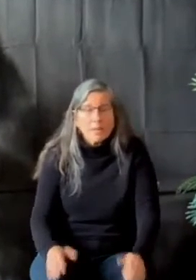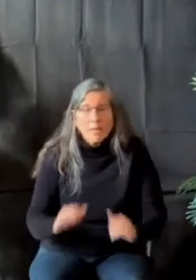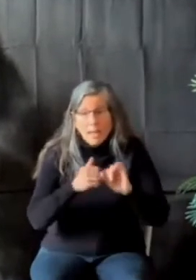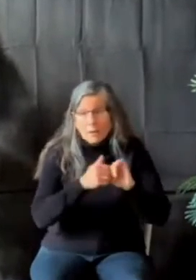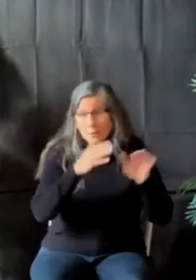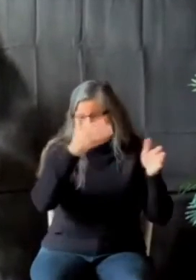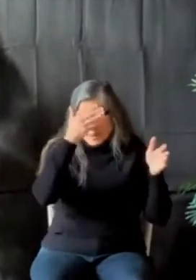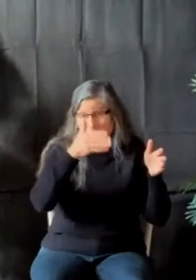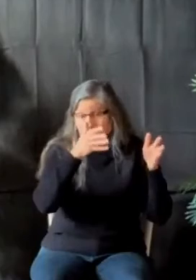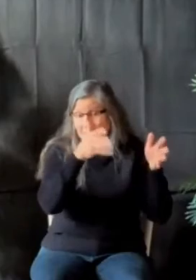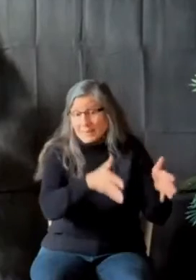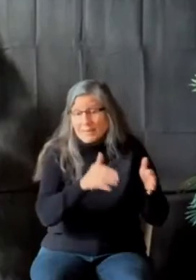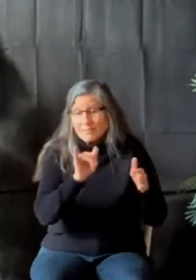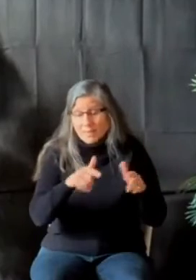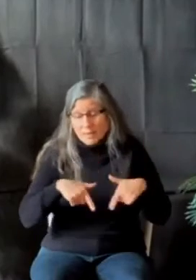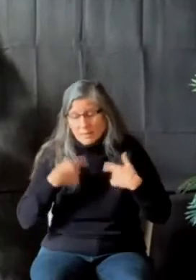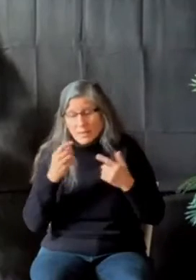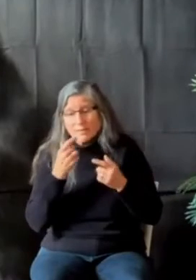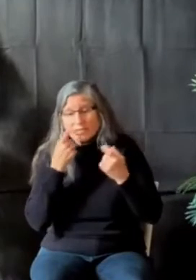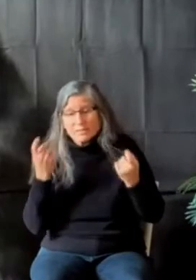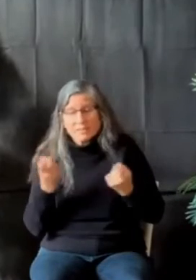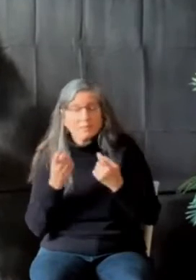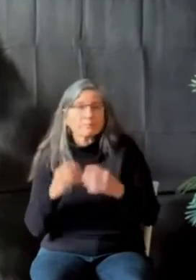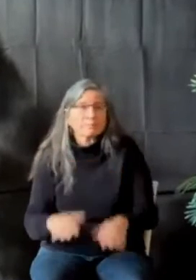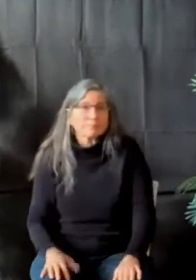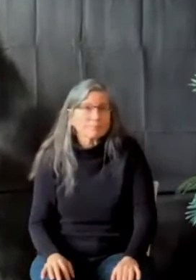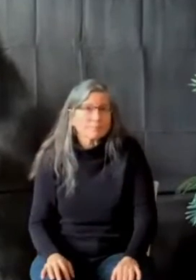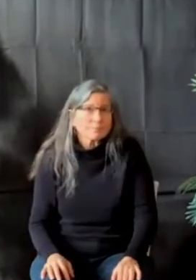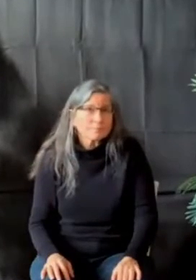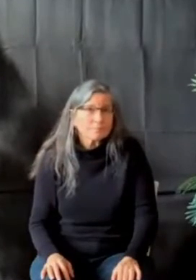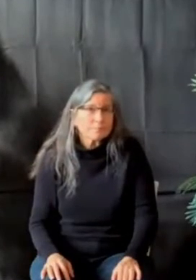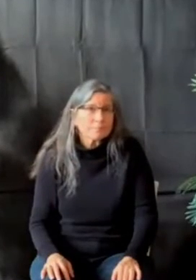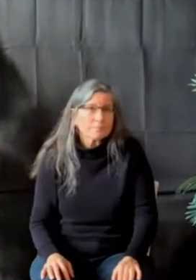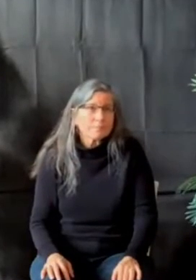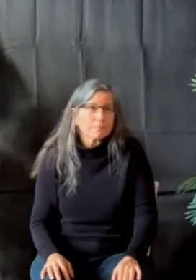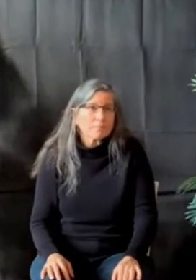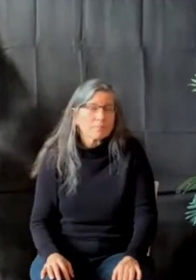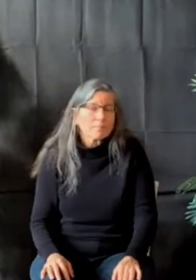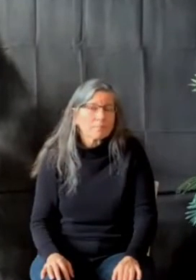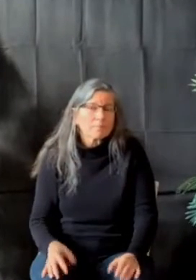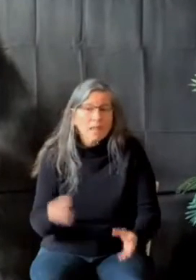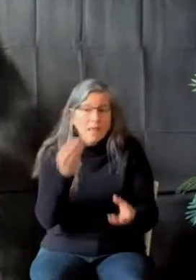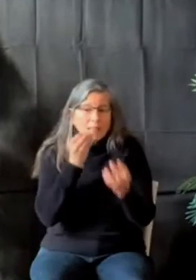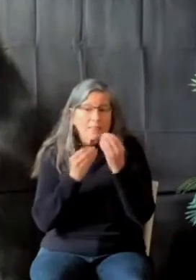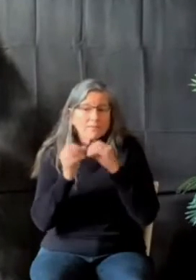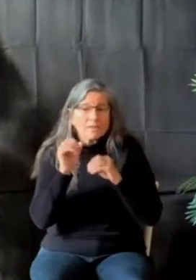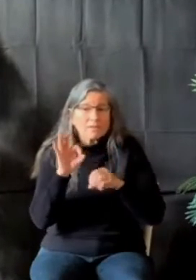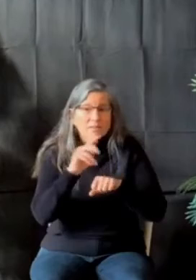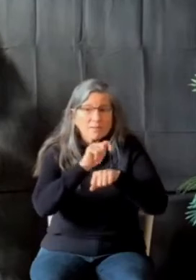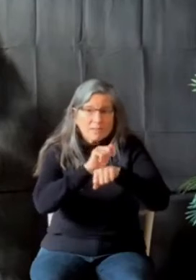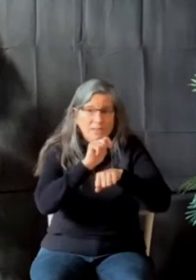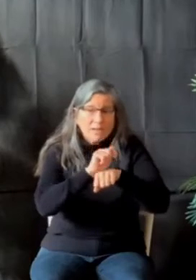There was one thing that continued through this eighth day of this Feast of Tabernacles.